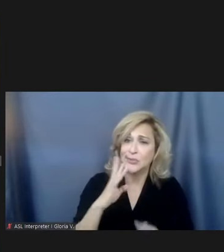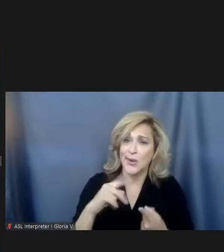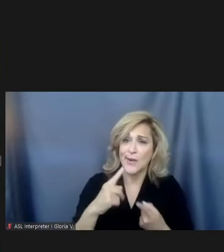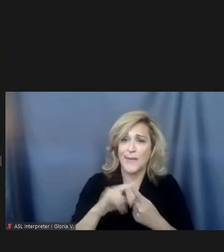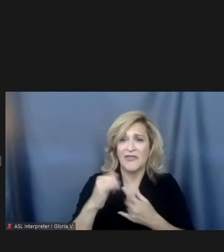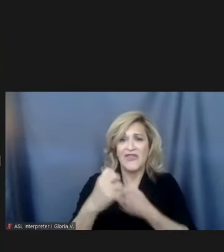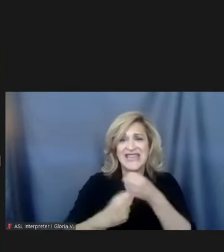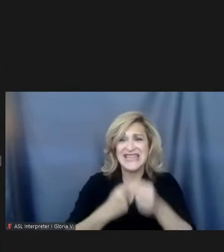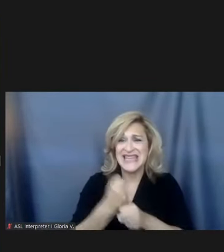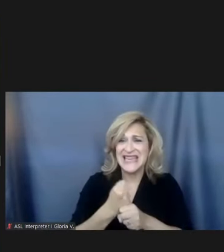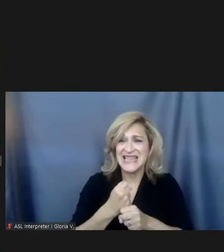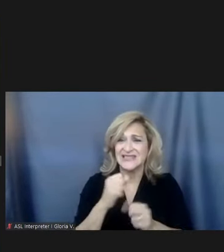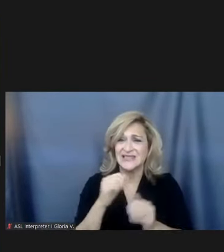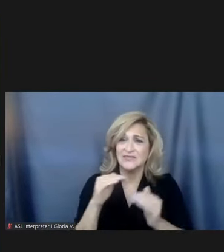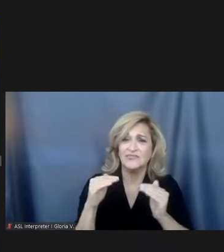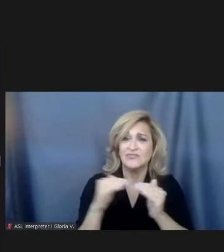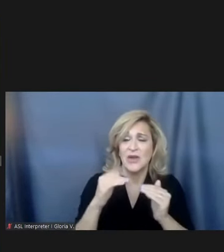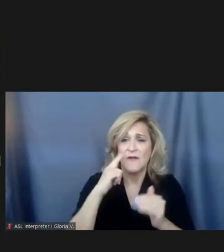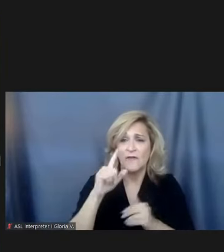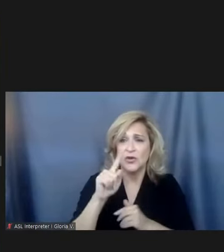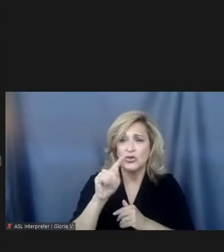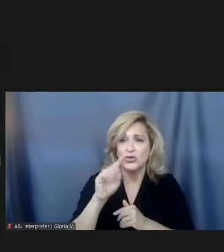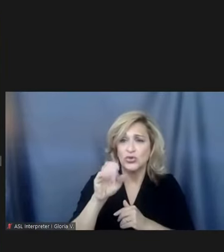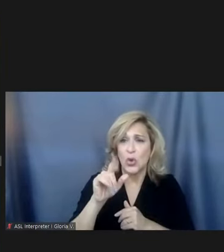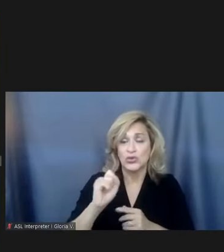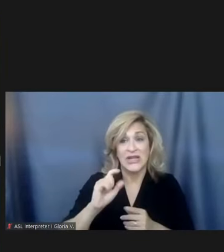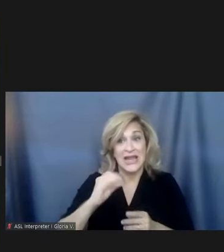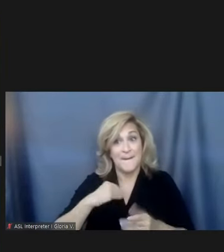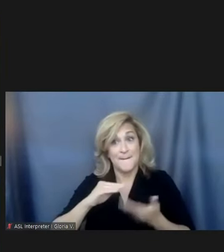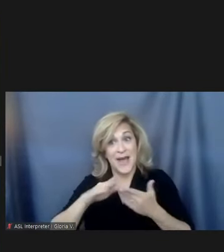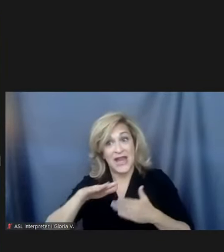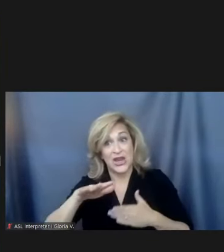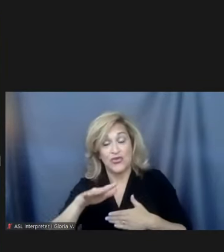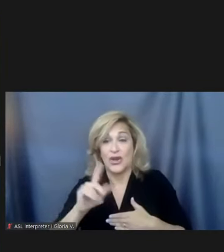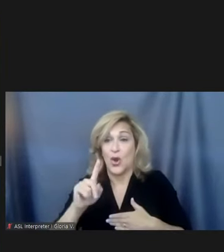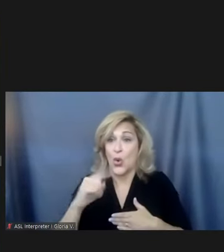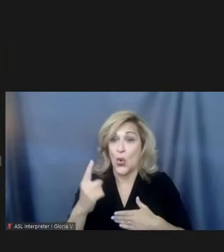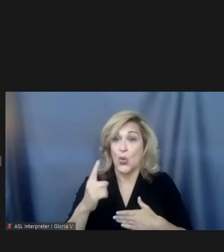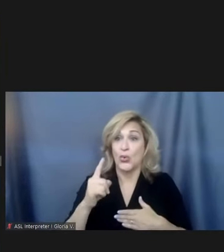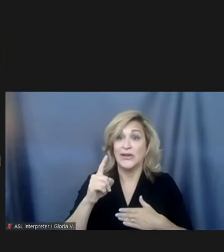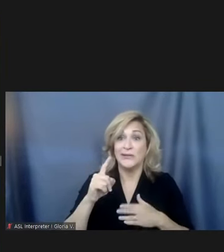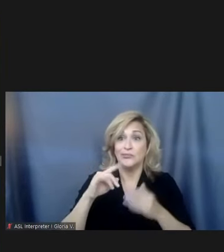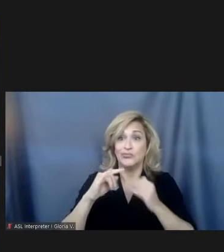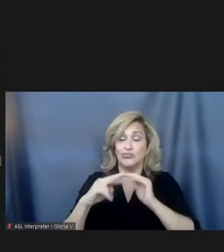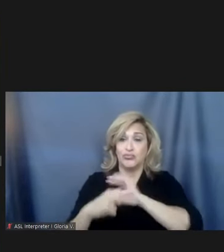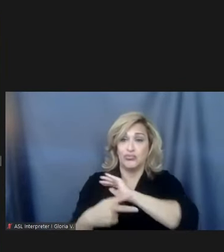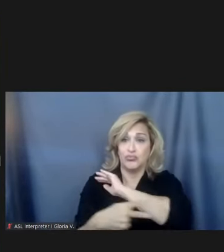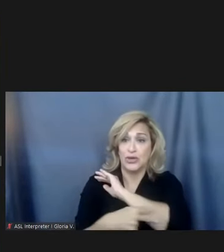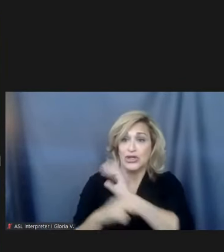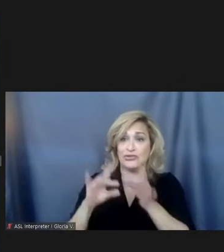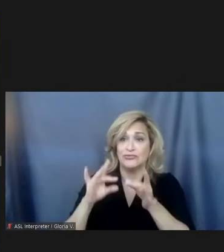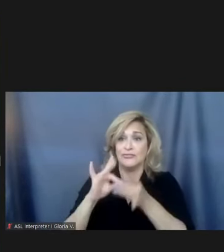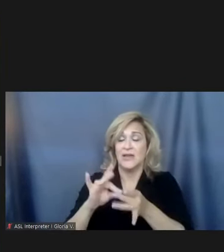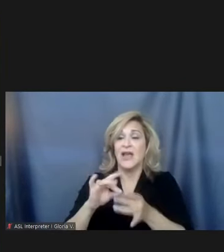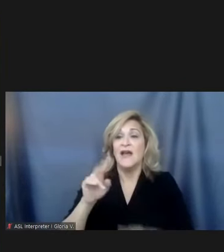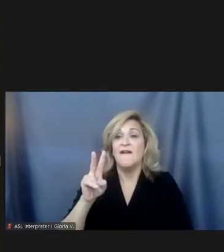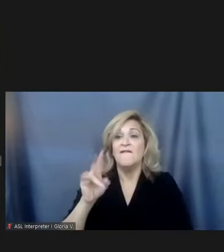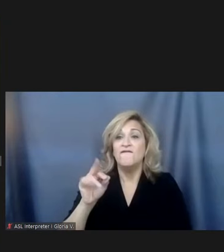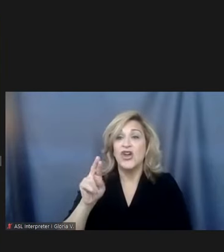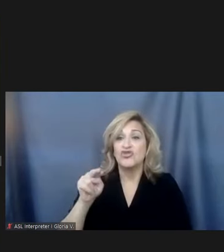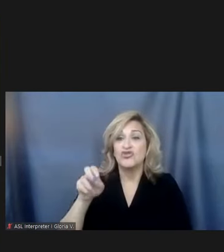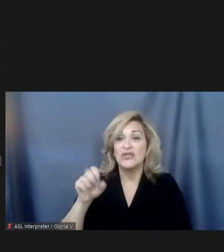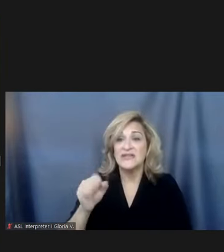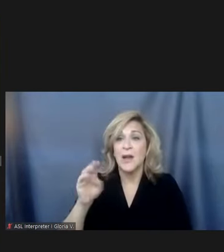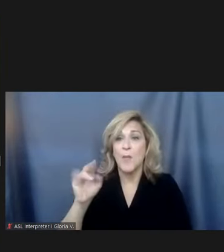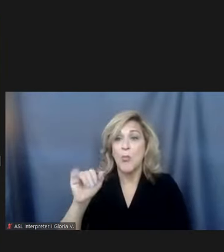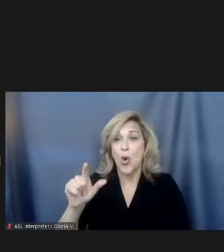my district, we have the only intra-borough bridge in New York State, the Cross Bay Veterans Memorial Bridge. This bridge goes from